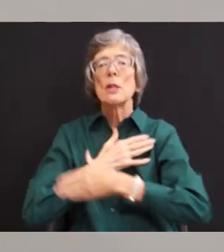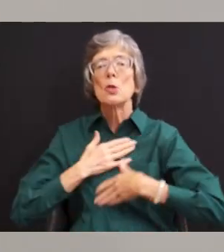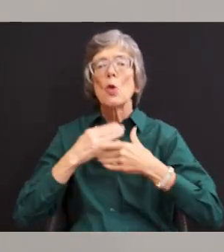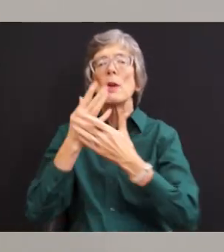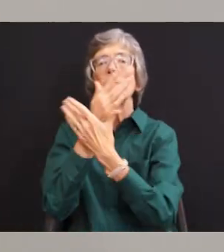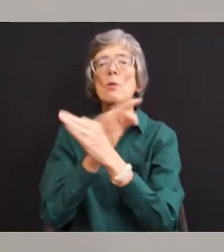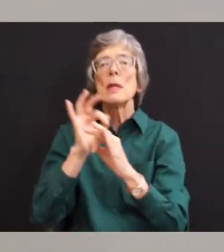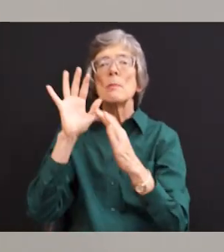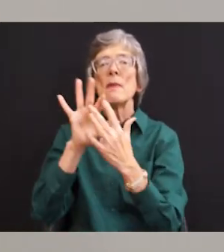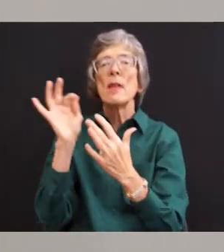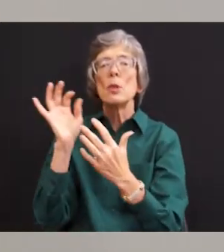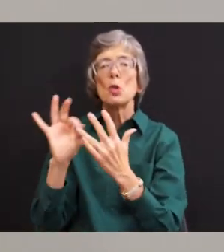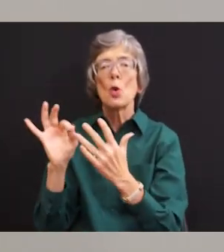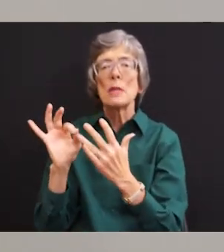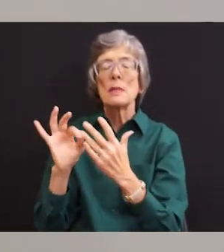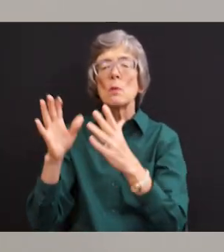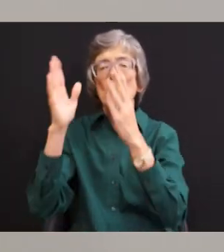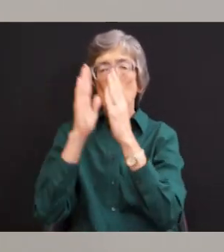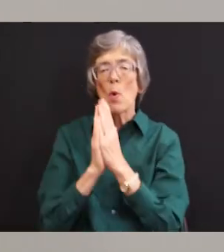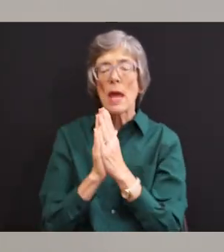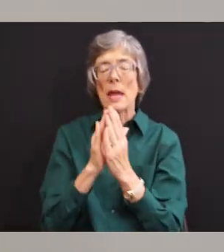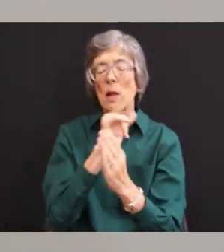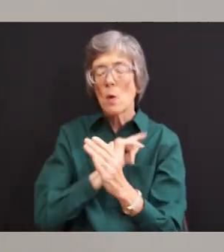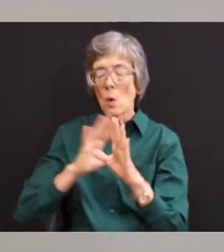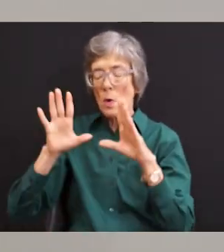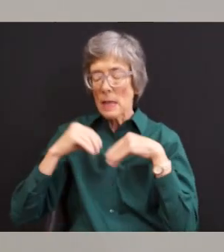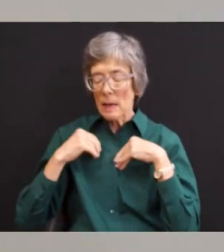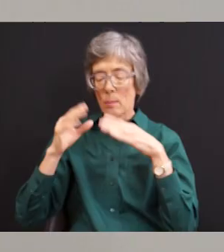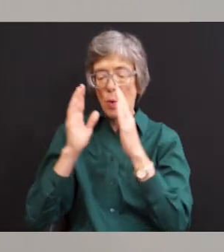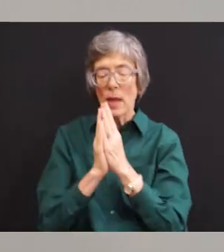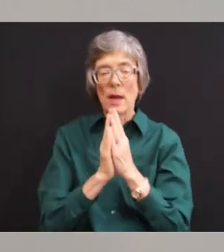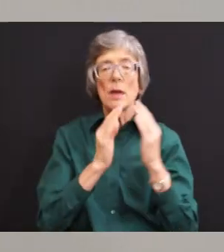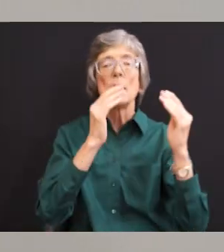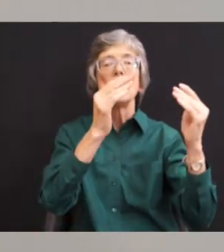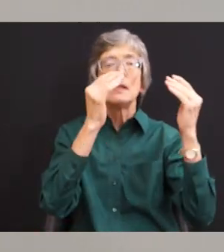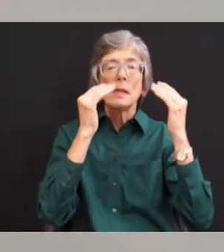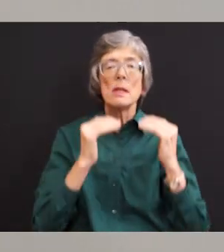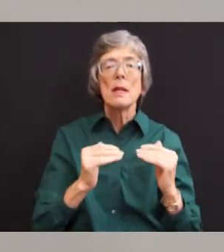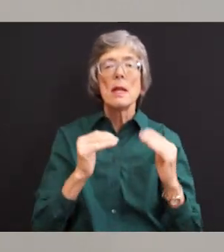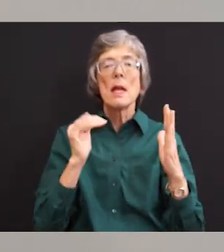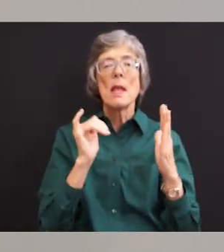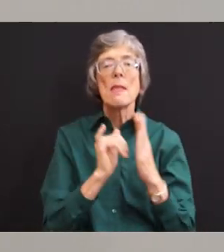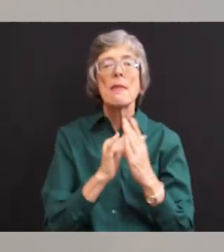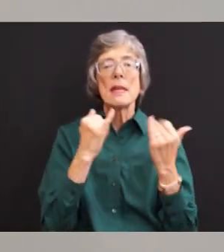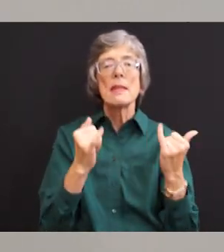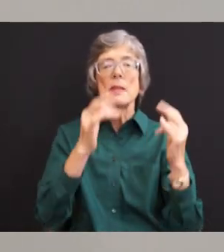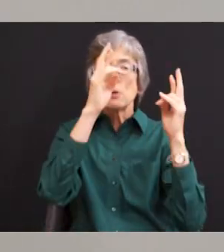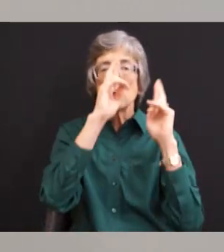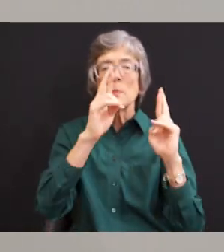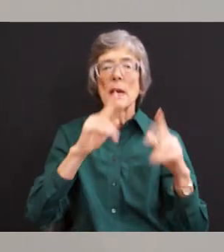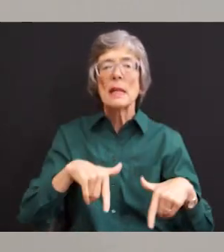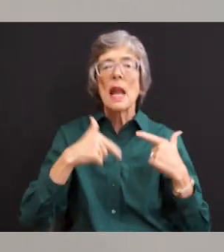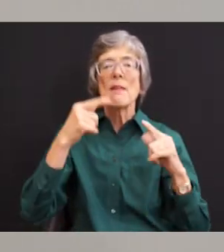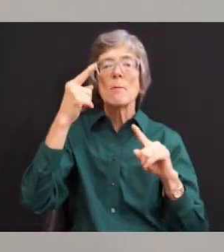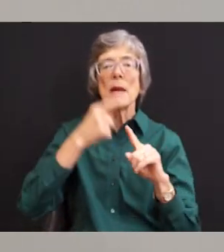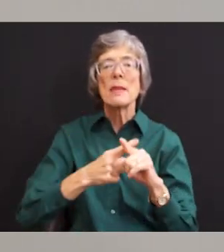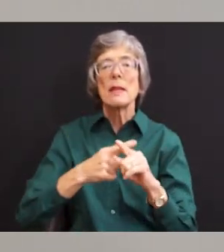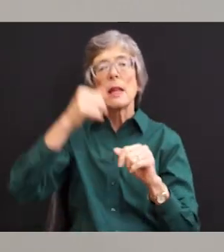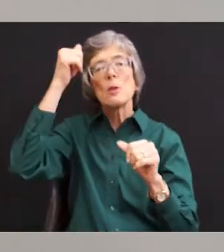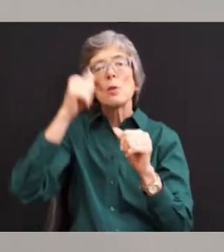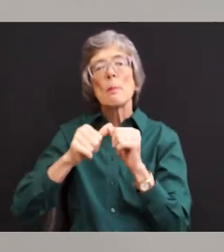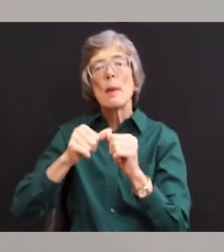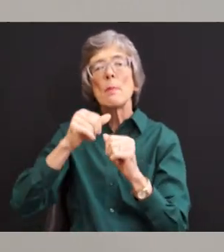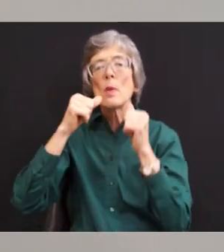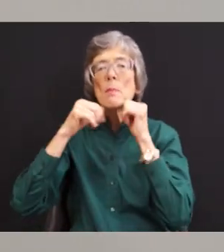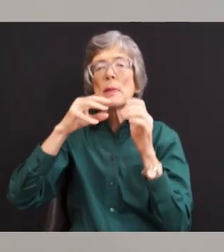choice. Let us pray to the Lord. Lord, hear our prayer. In this Respect Life Month, let us remember our Blessed